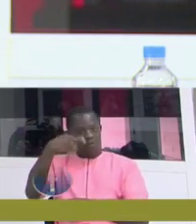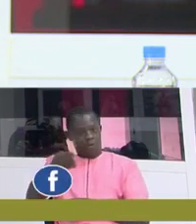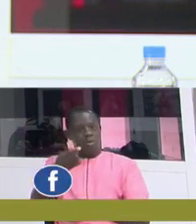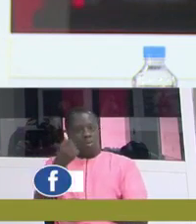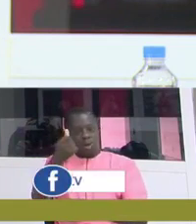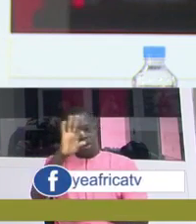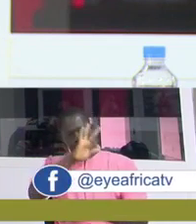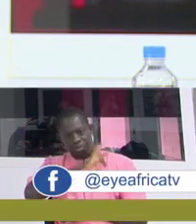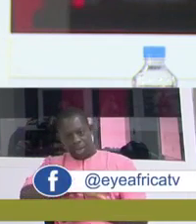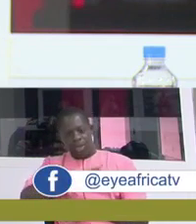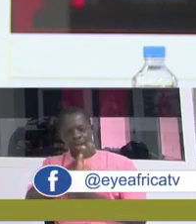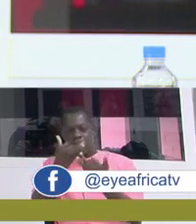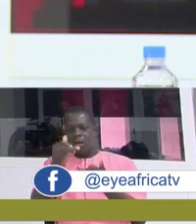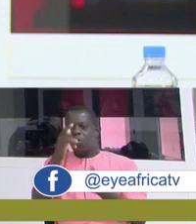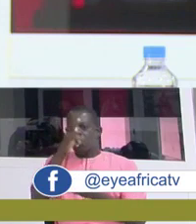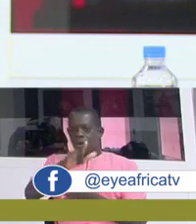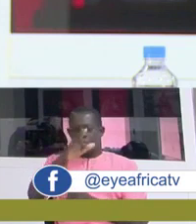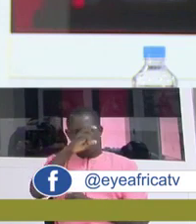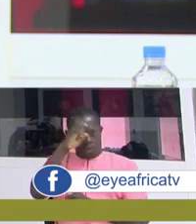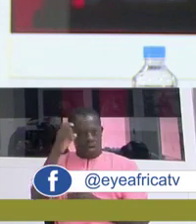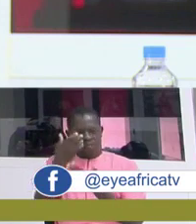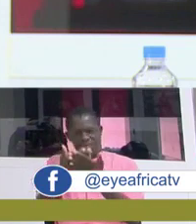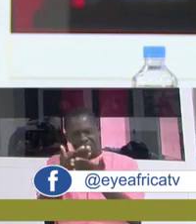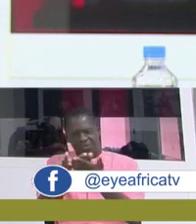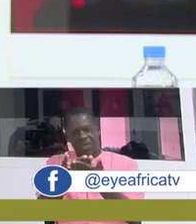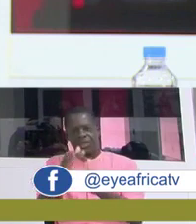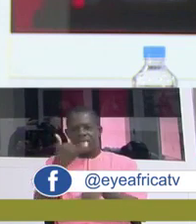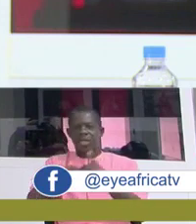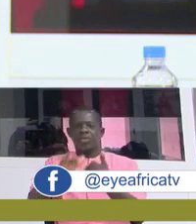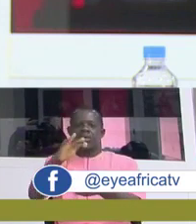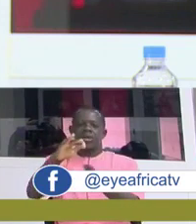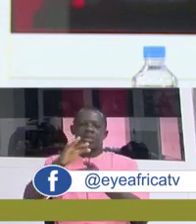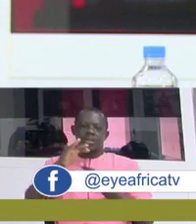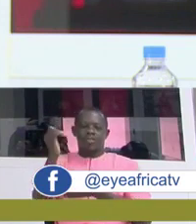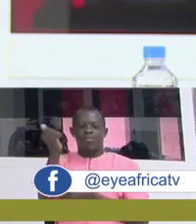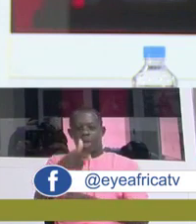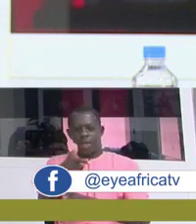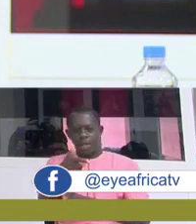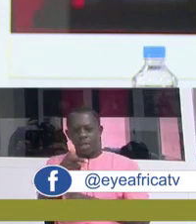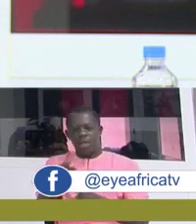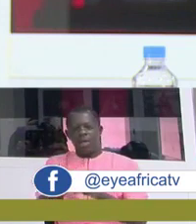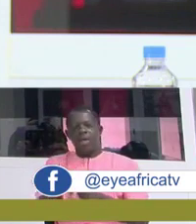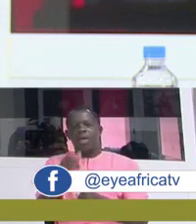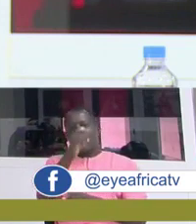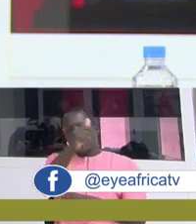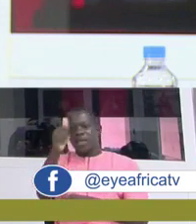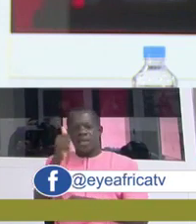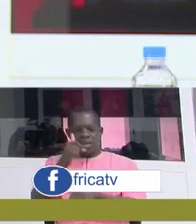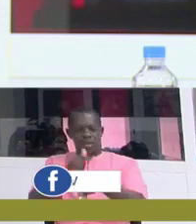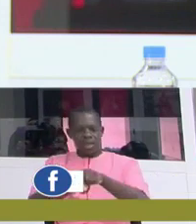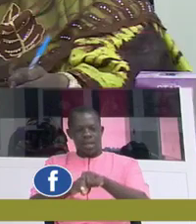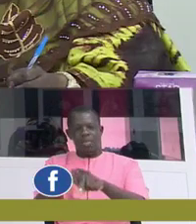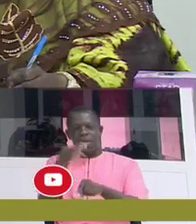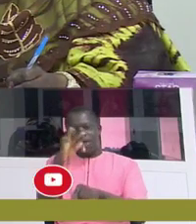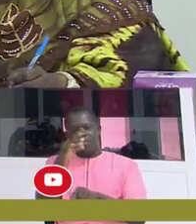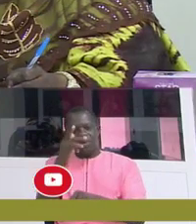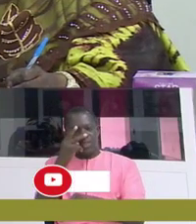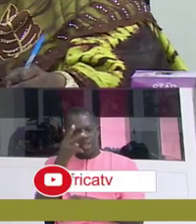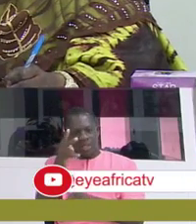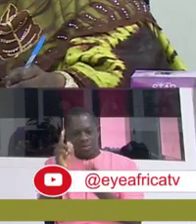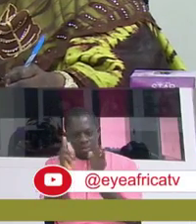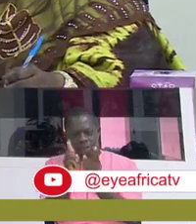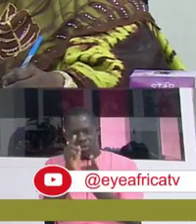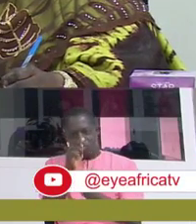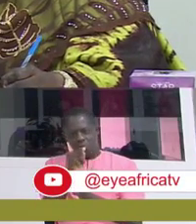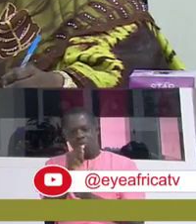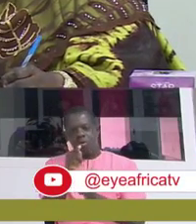for. Now the work is completed and we have not gotten our money. Wato wati, each time ningeje, we saw